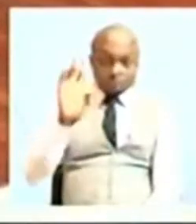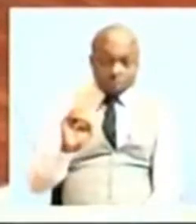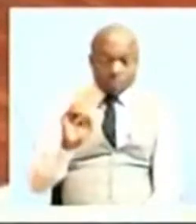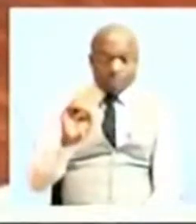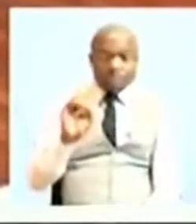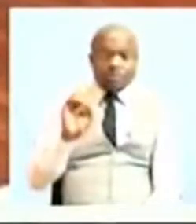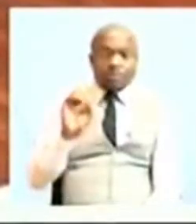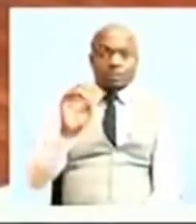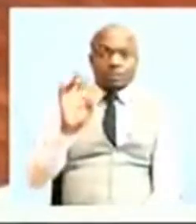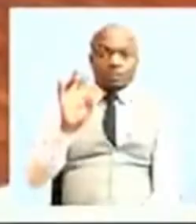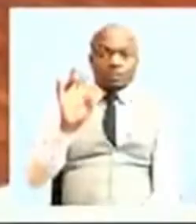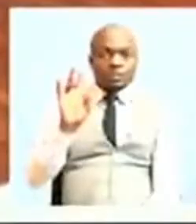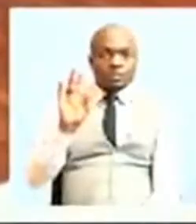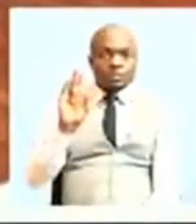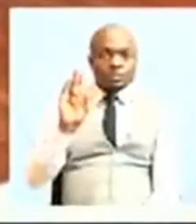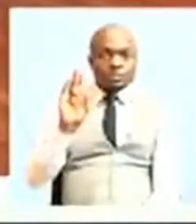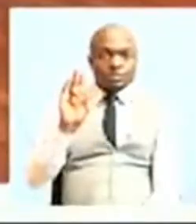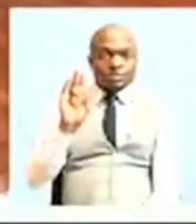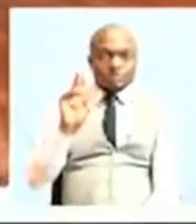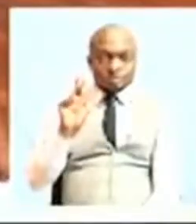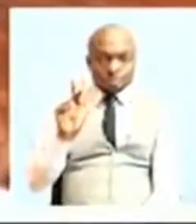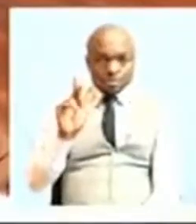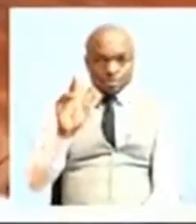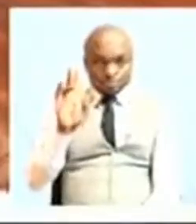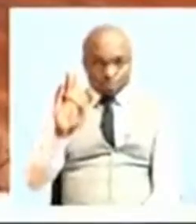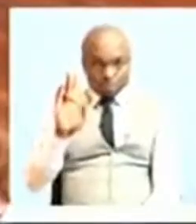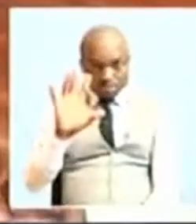20,870,017 kwacha 75 ngwe.